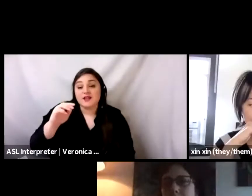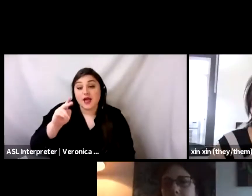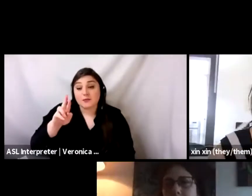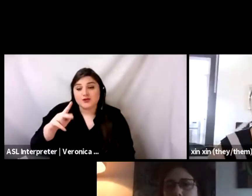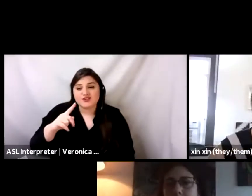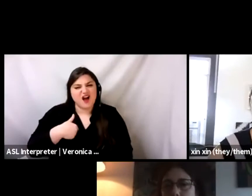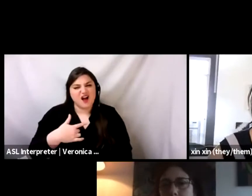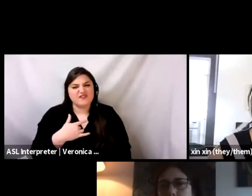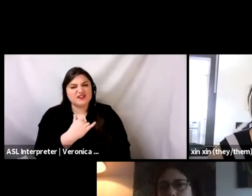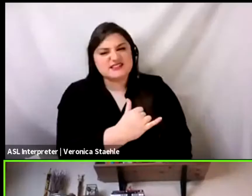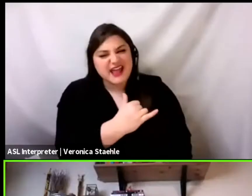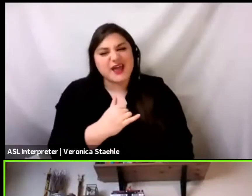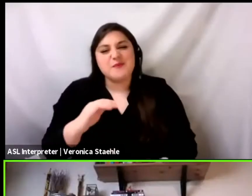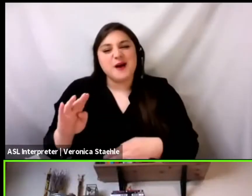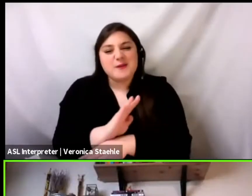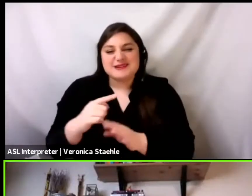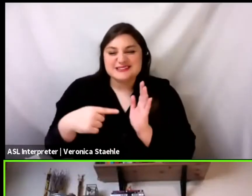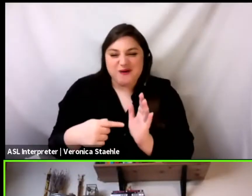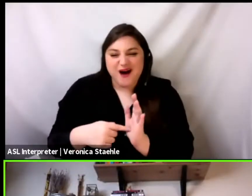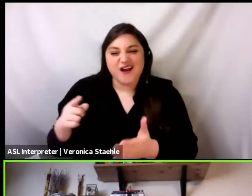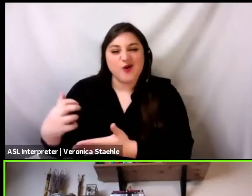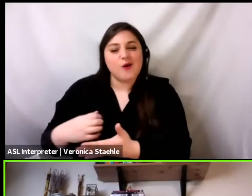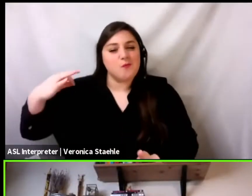Maybe what makes me feel a bit safer